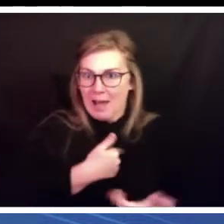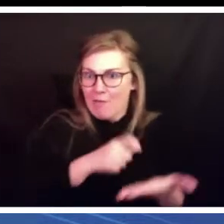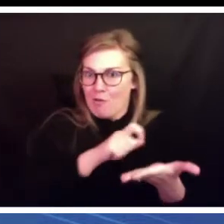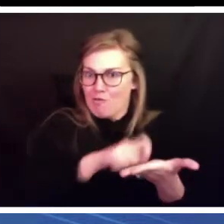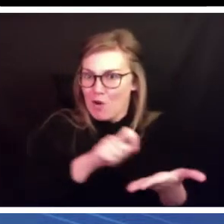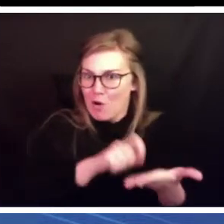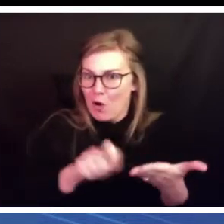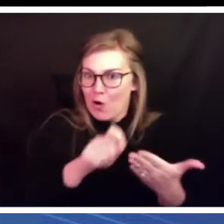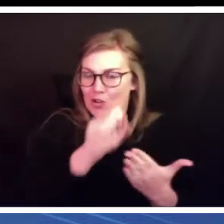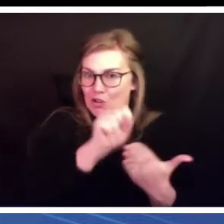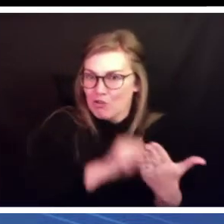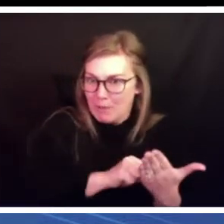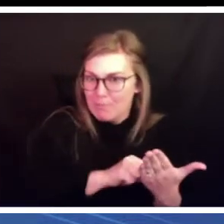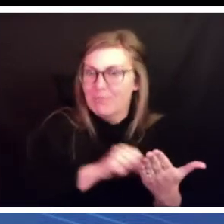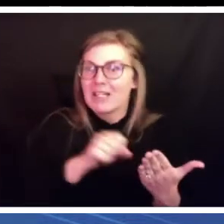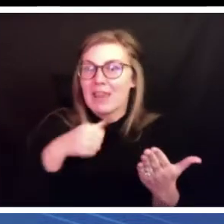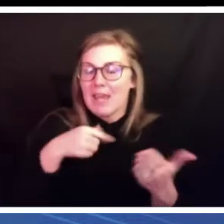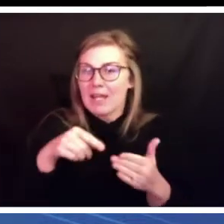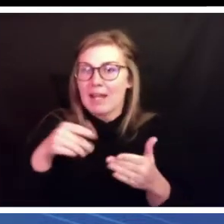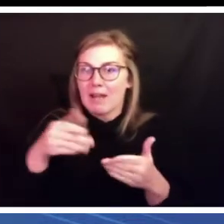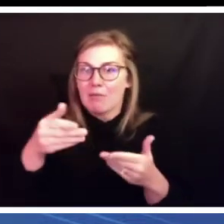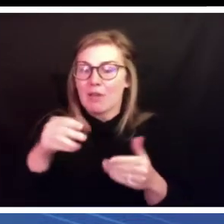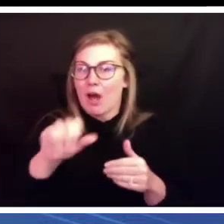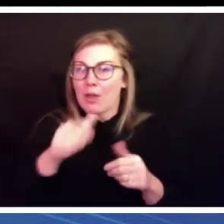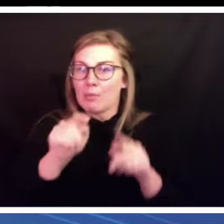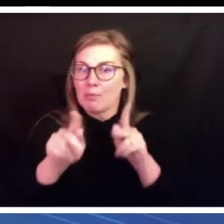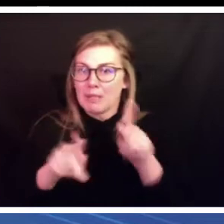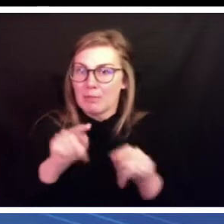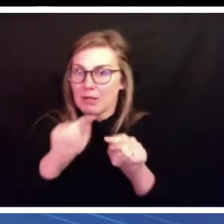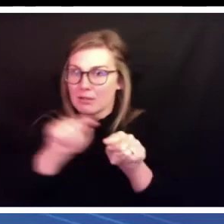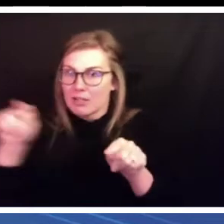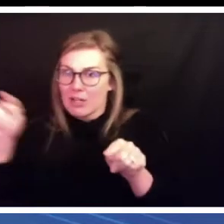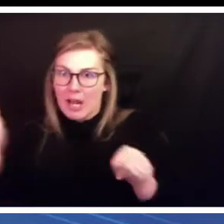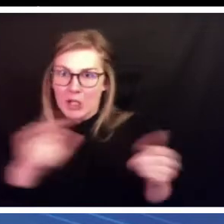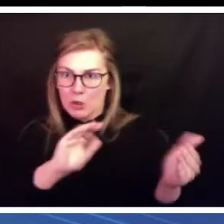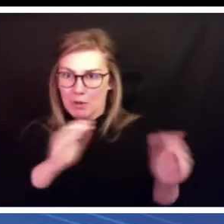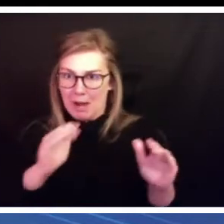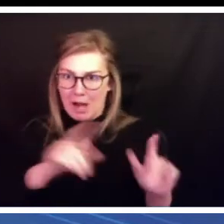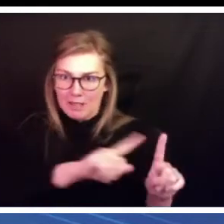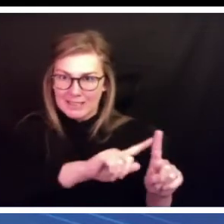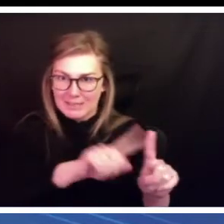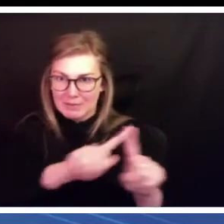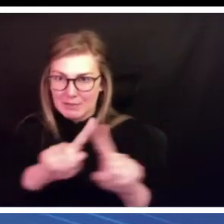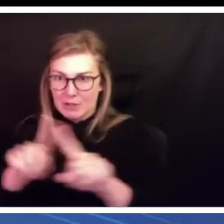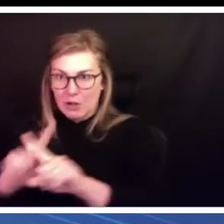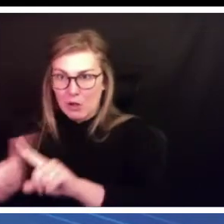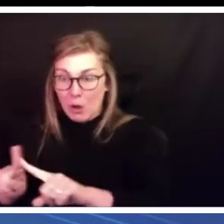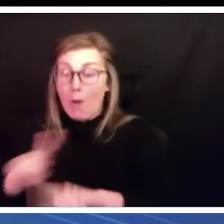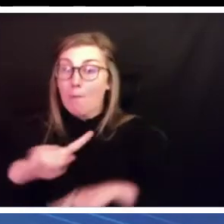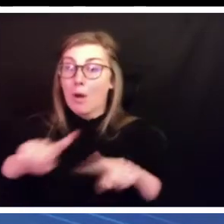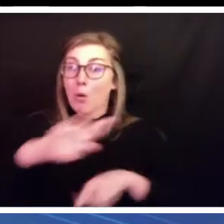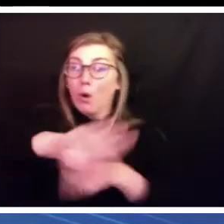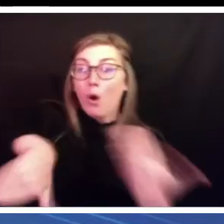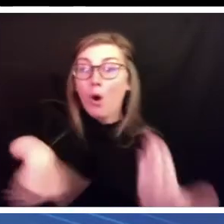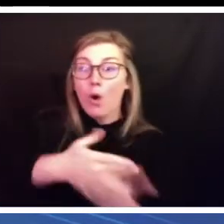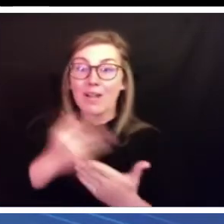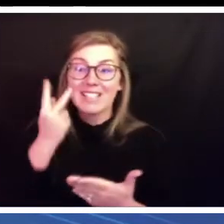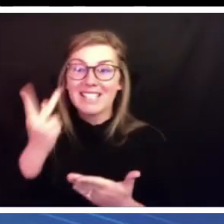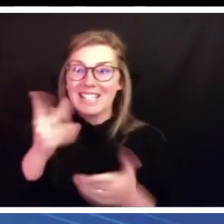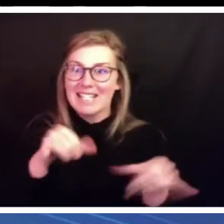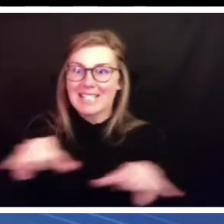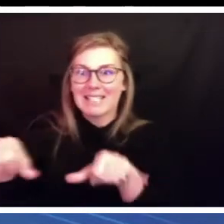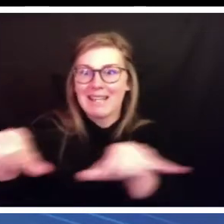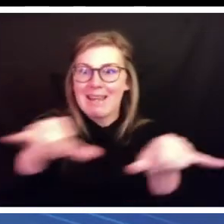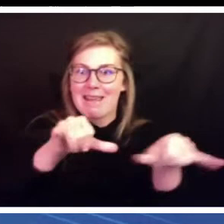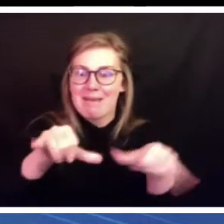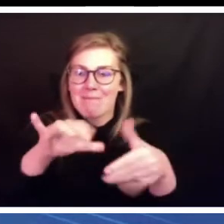10 different versions of that. Like, certainly there's going to be commonalities and certainly they're seeing the same images on the screen, but the way in